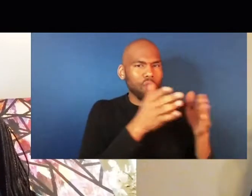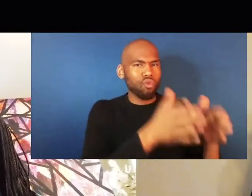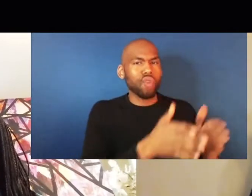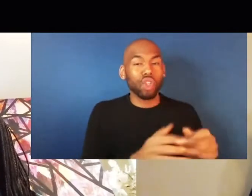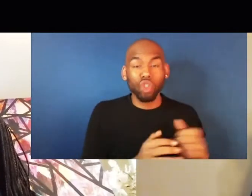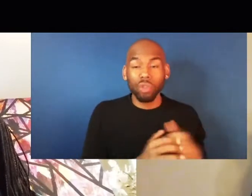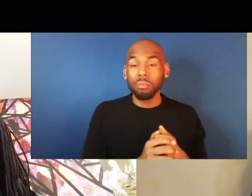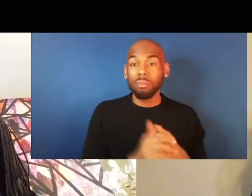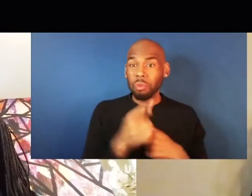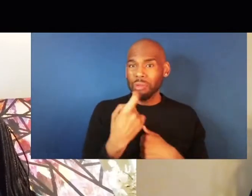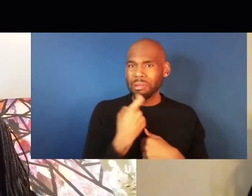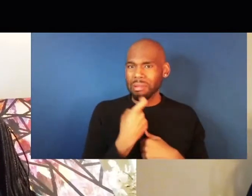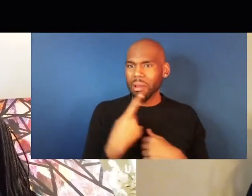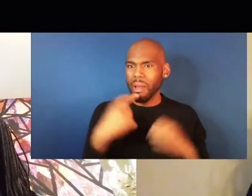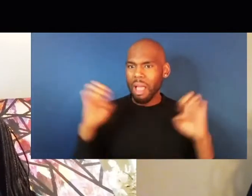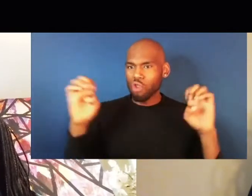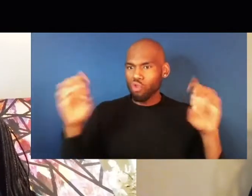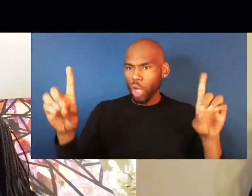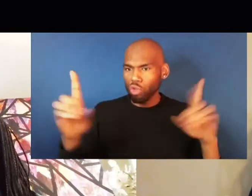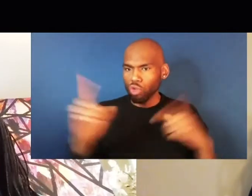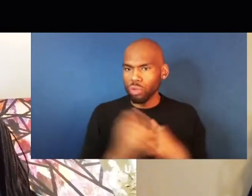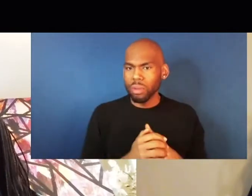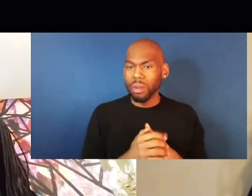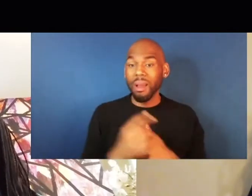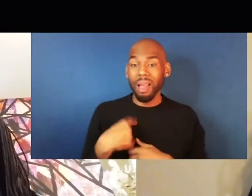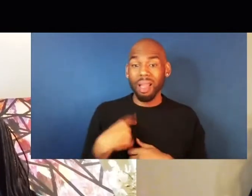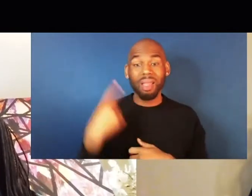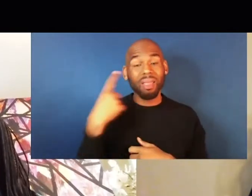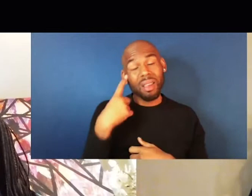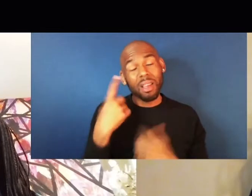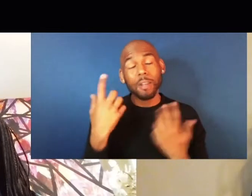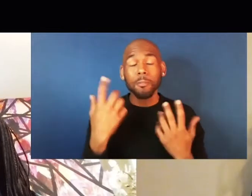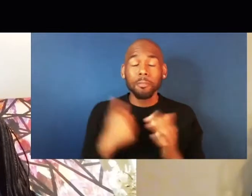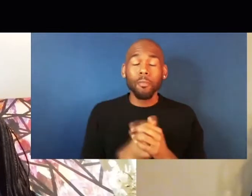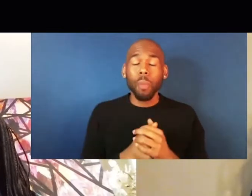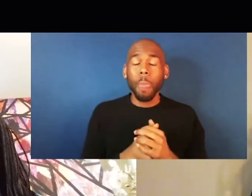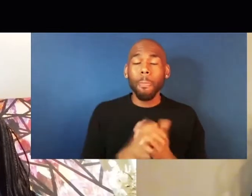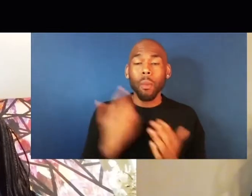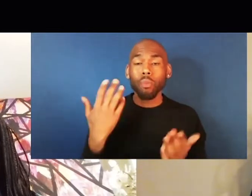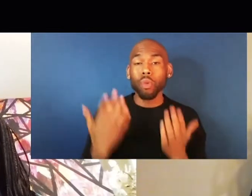direction. And like you said, education, I think